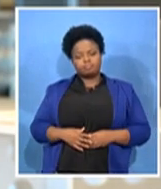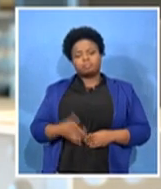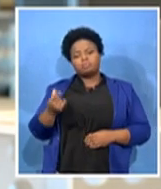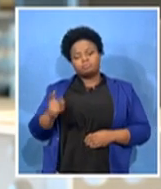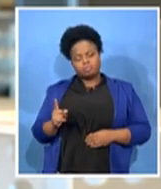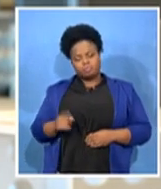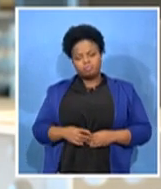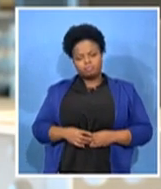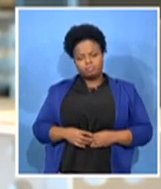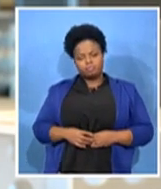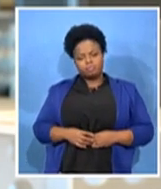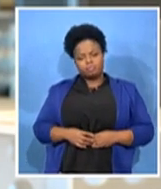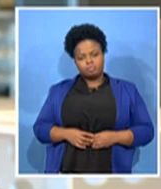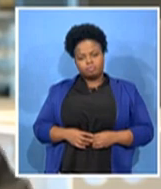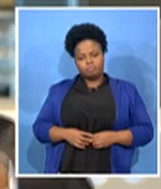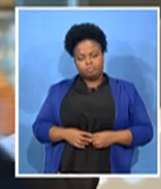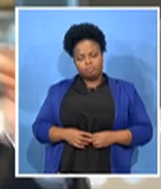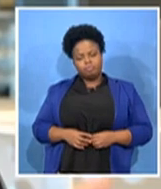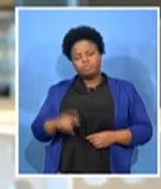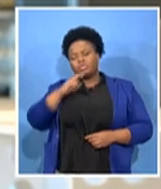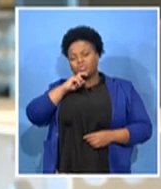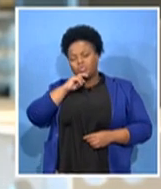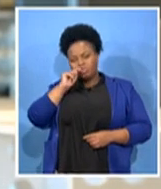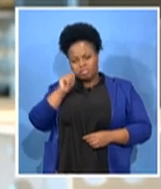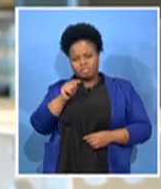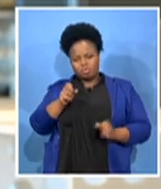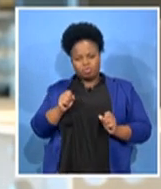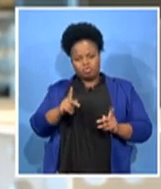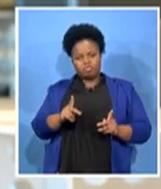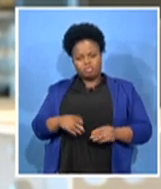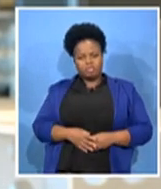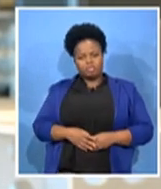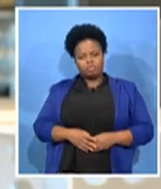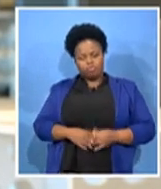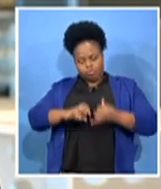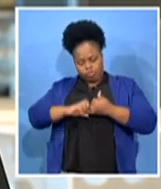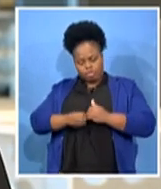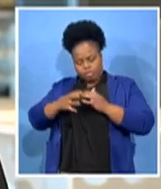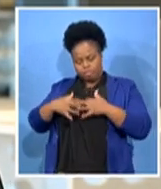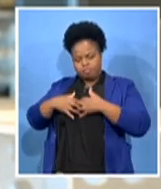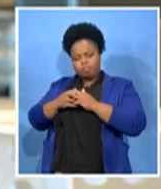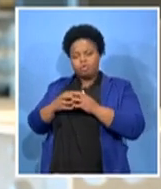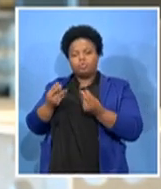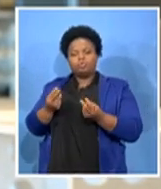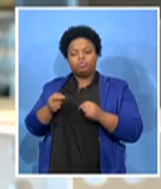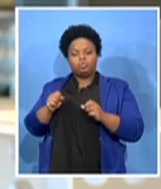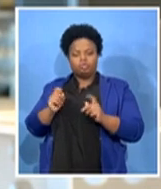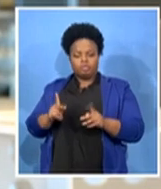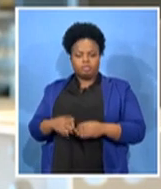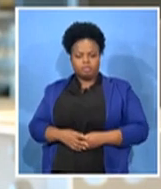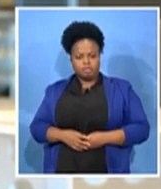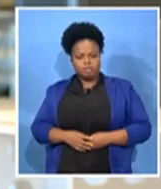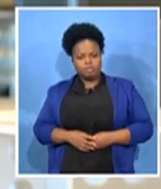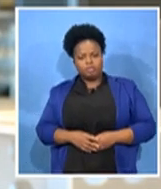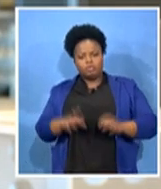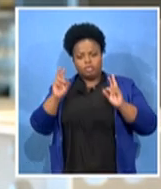and use it to create new opportunities. The issue, for example, of